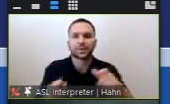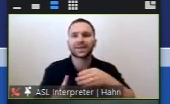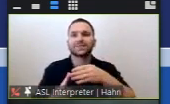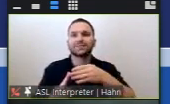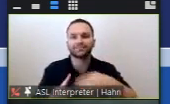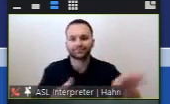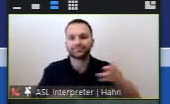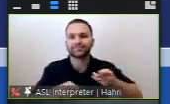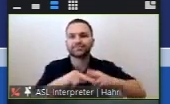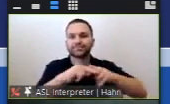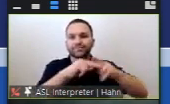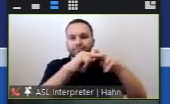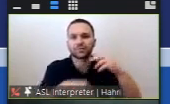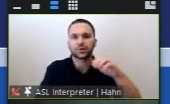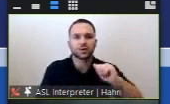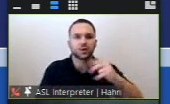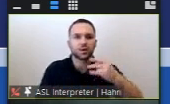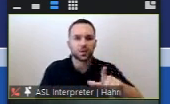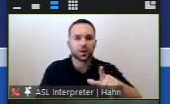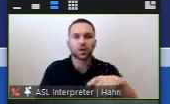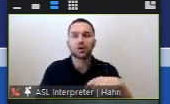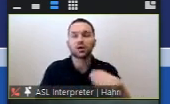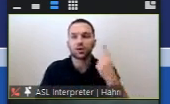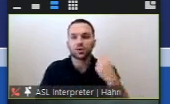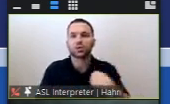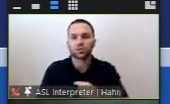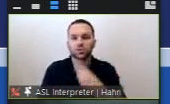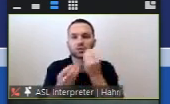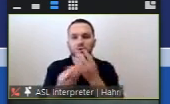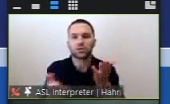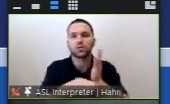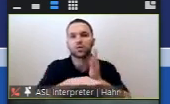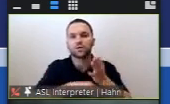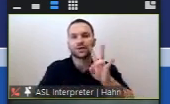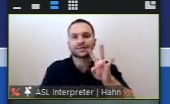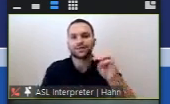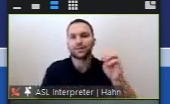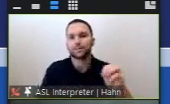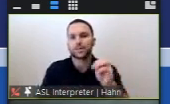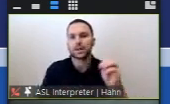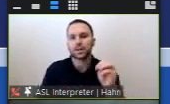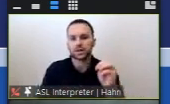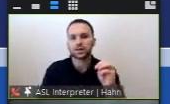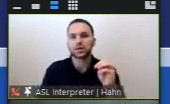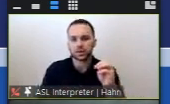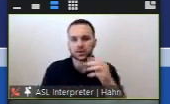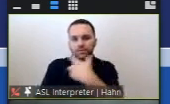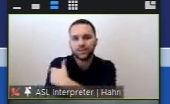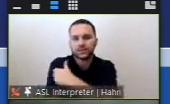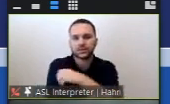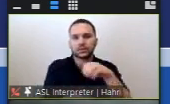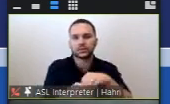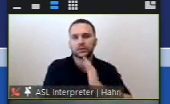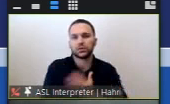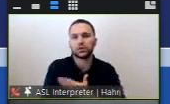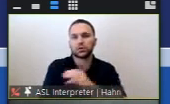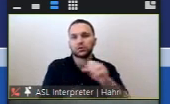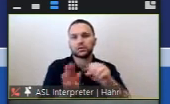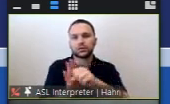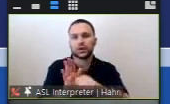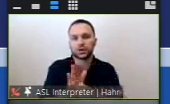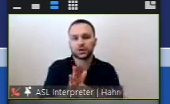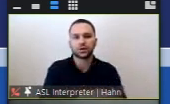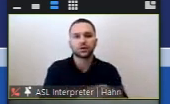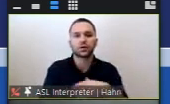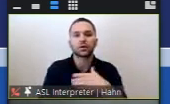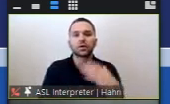April, but we have given more than 7 million total doses in our state, and 74.7% of eligible